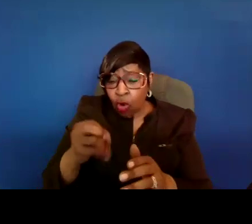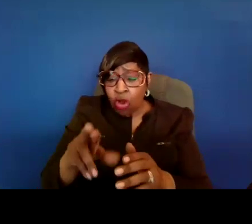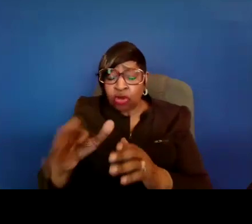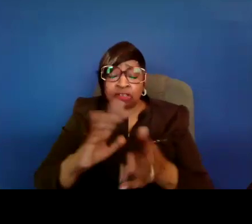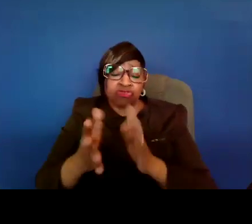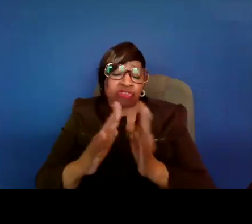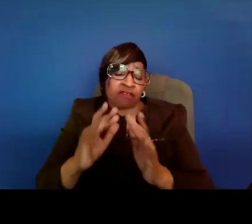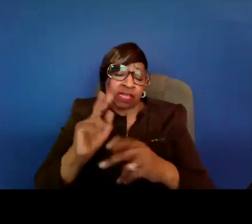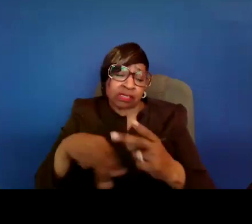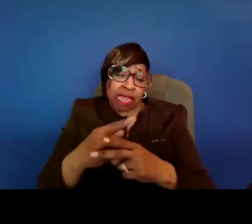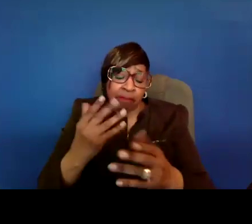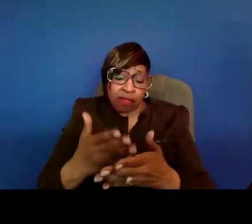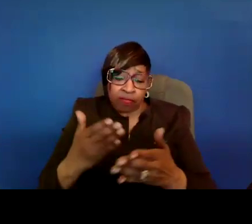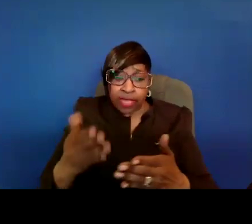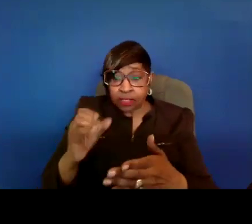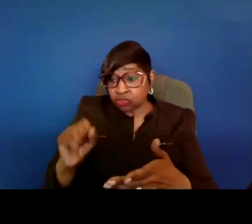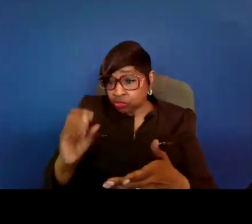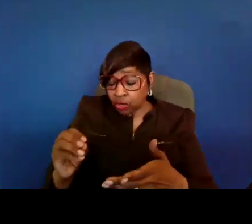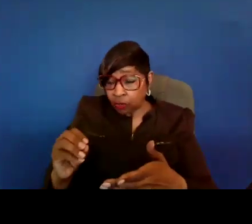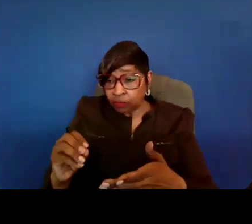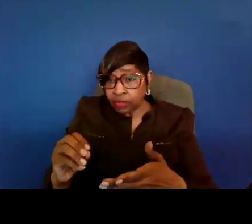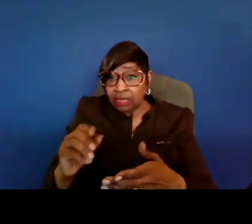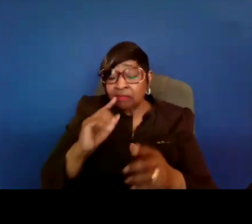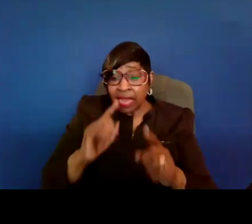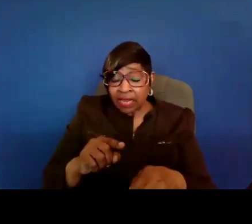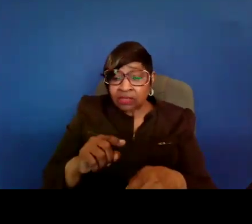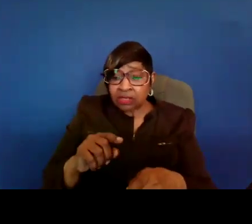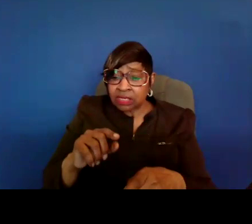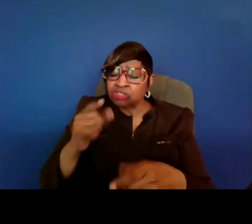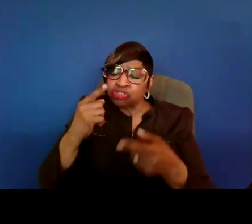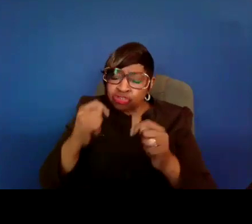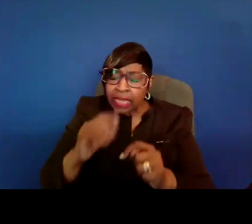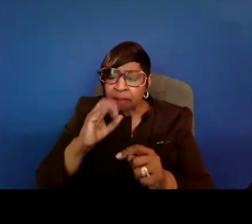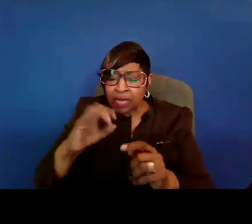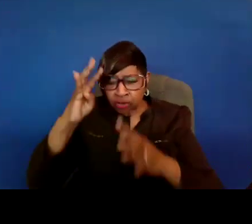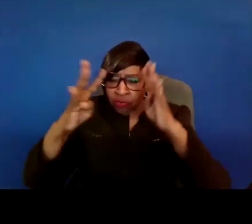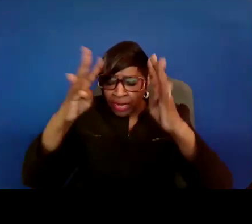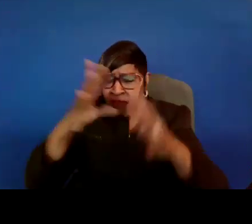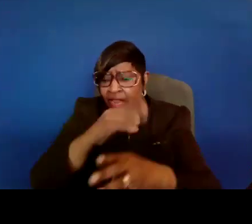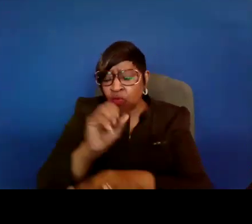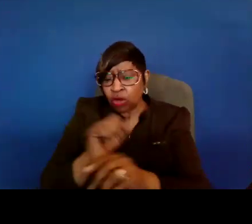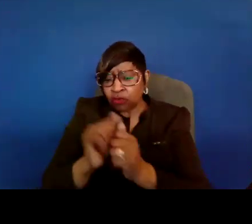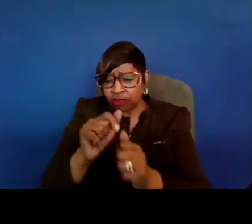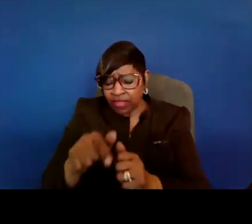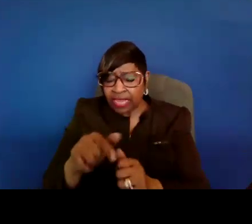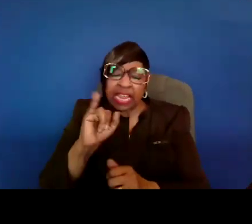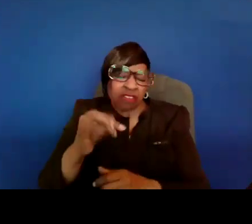thing. So the answer, yeah, they can be learned, but try and be creative and work with it type of thing, if that makes